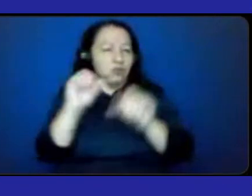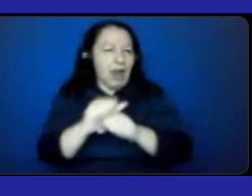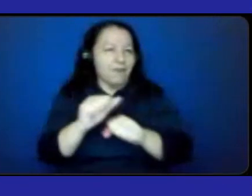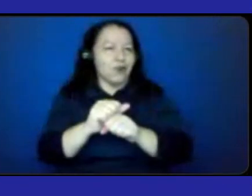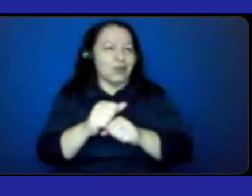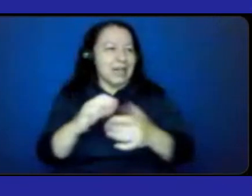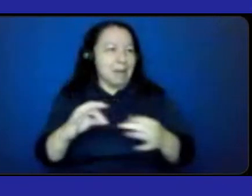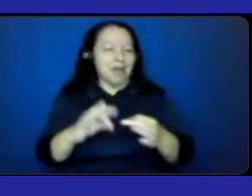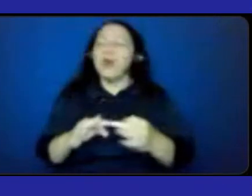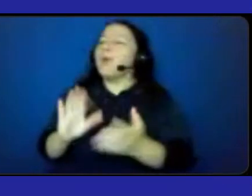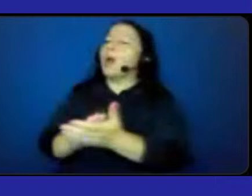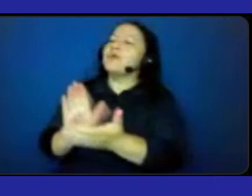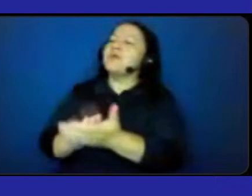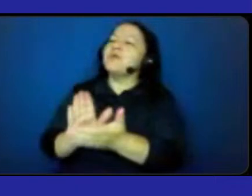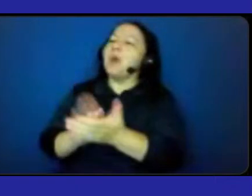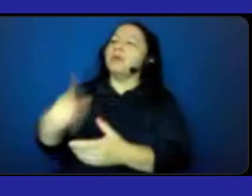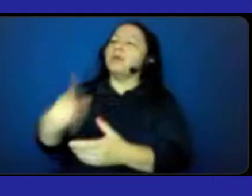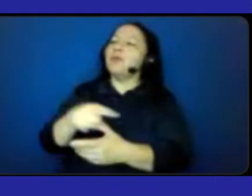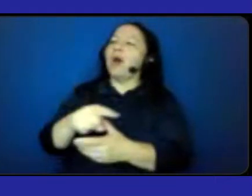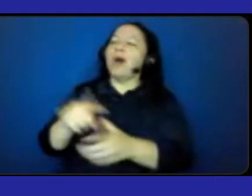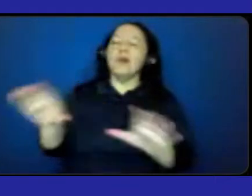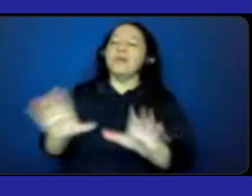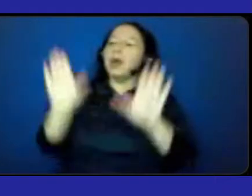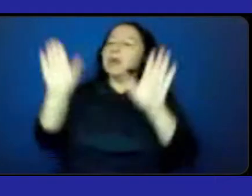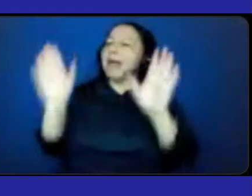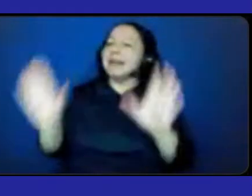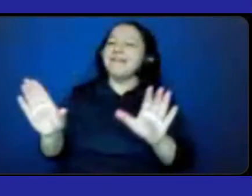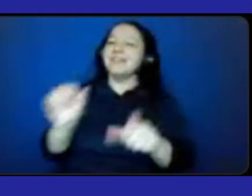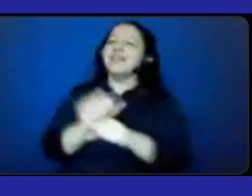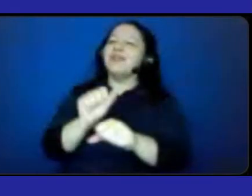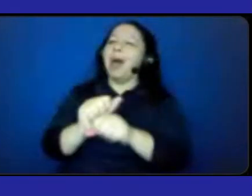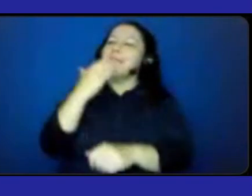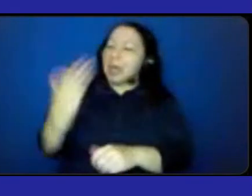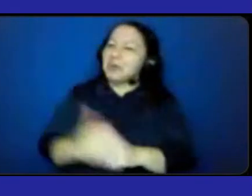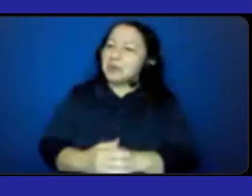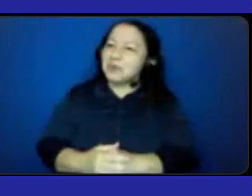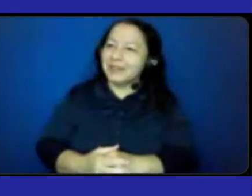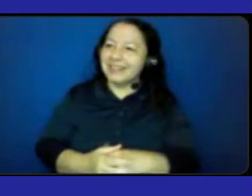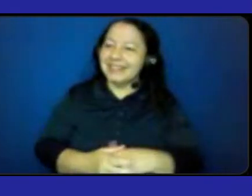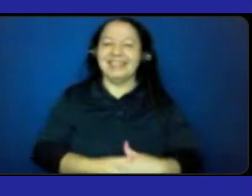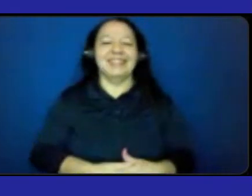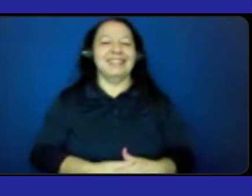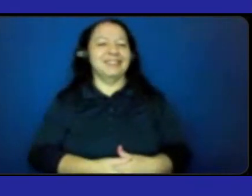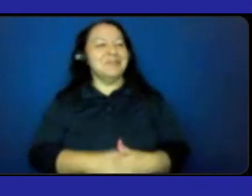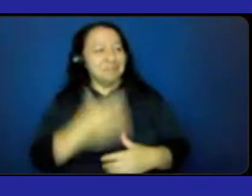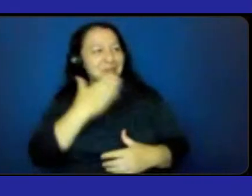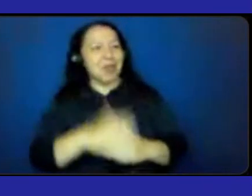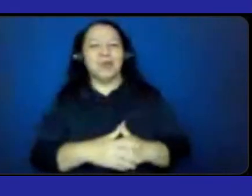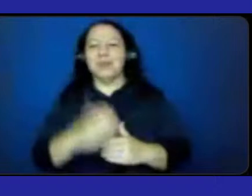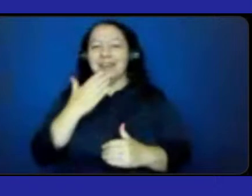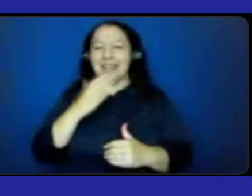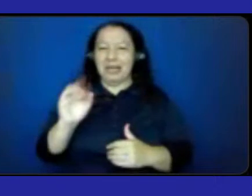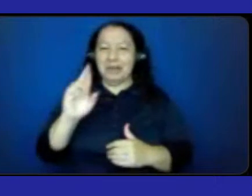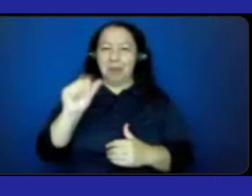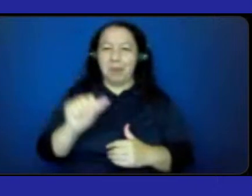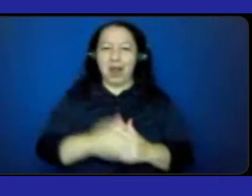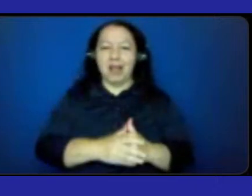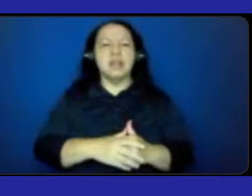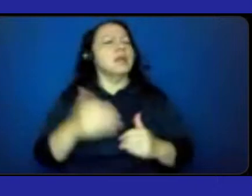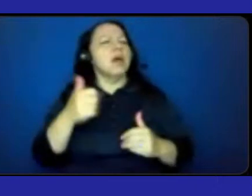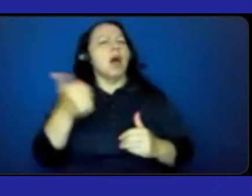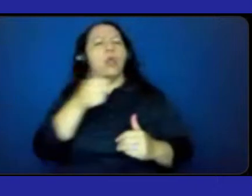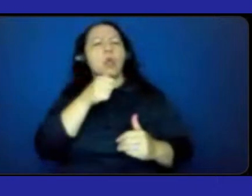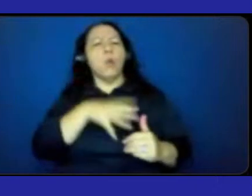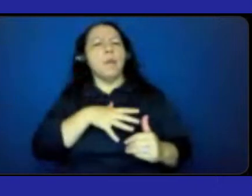Well, kudos to you all. You've done a magnificent job. Thank you. Thank you. Thanks, Barbara. I have a